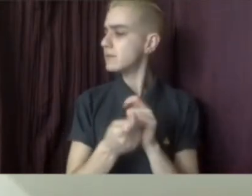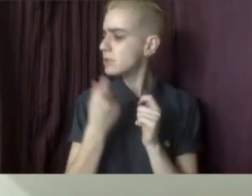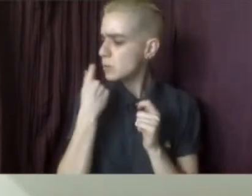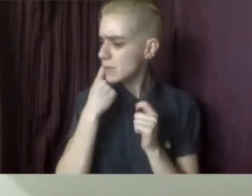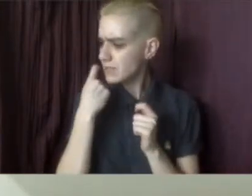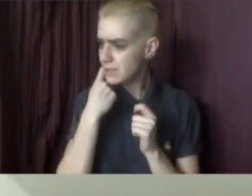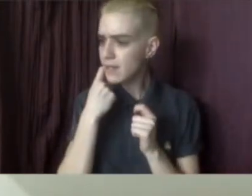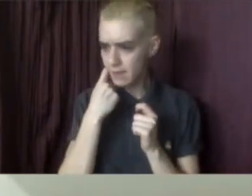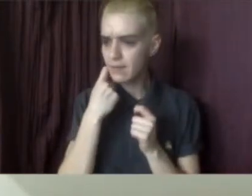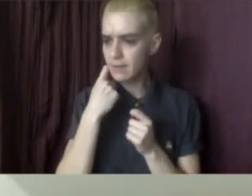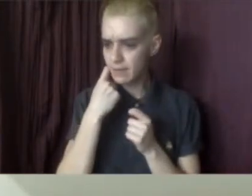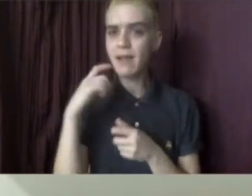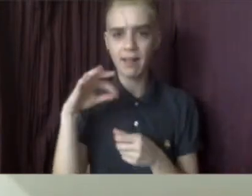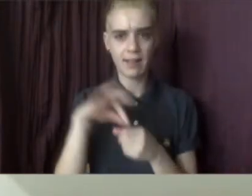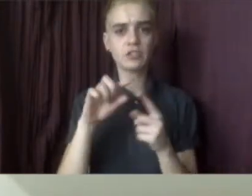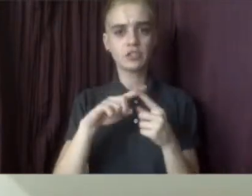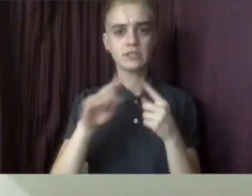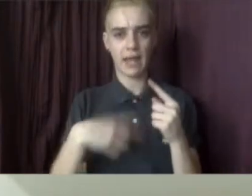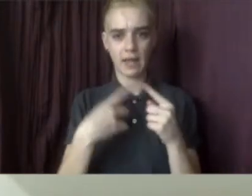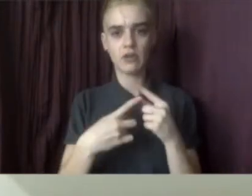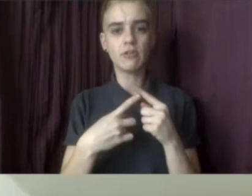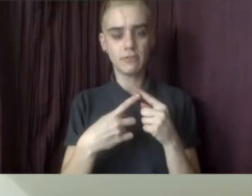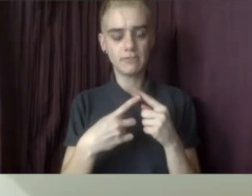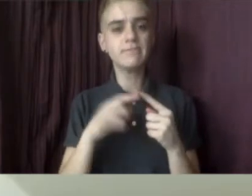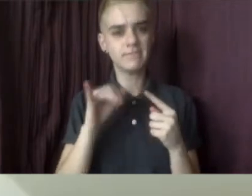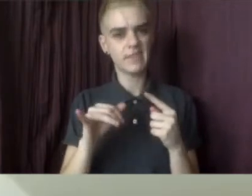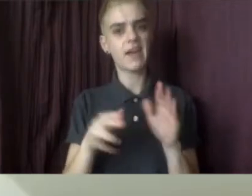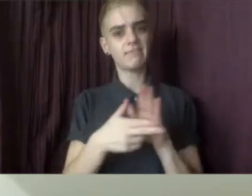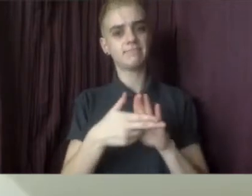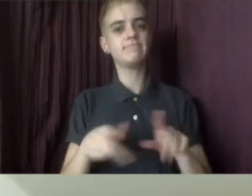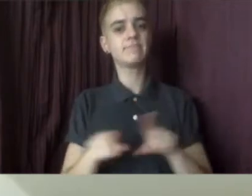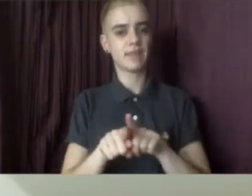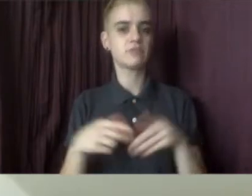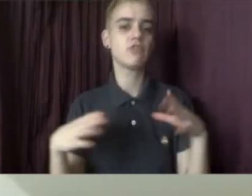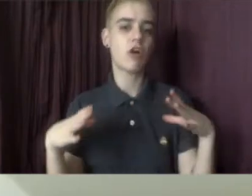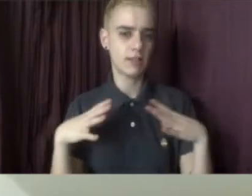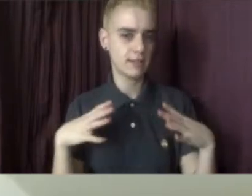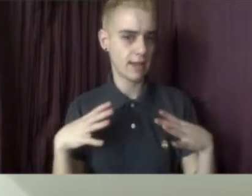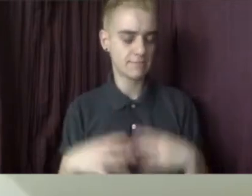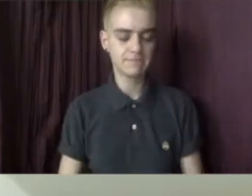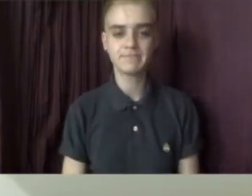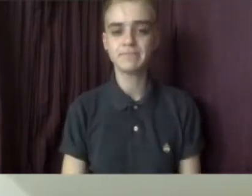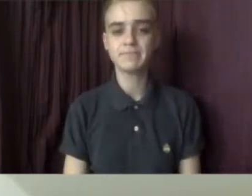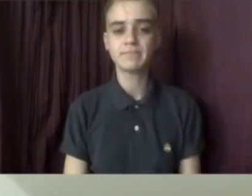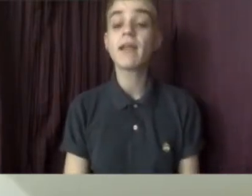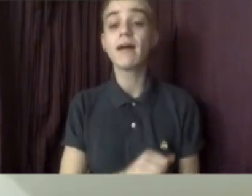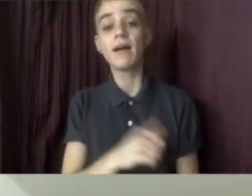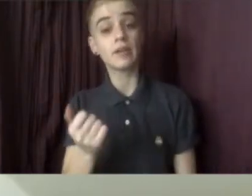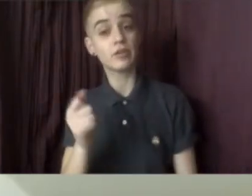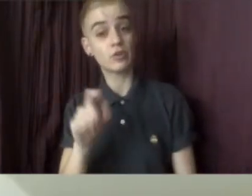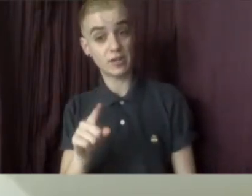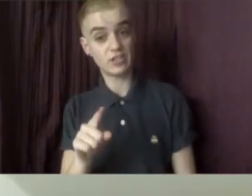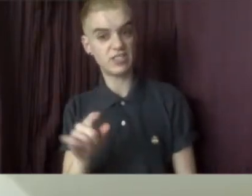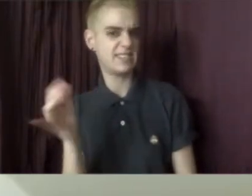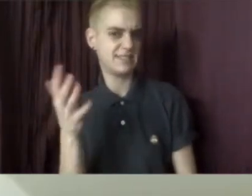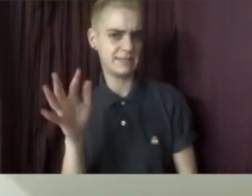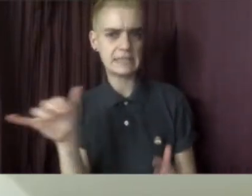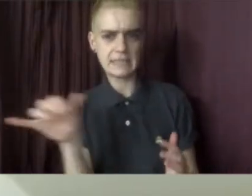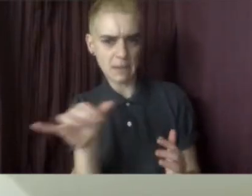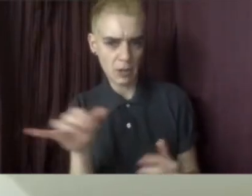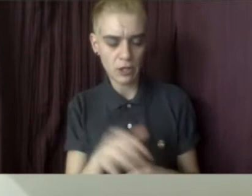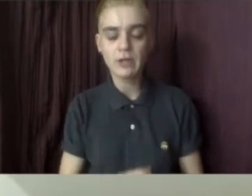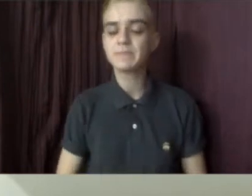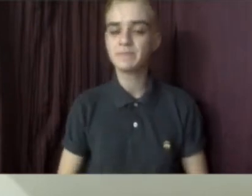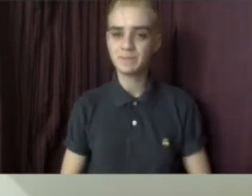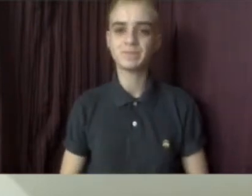come into play in Georgia in particular, but the person saying that are there any thoughts about what citizen consumers